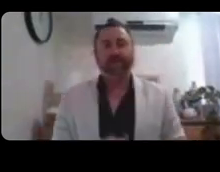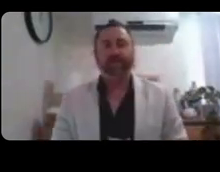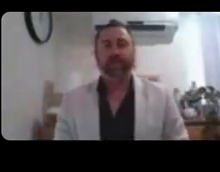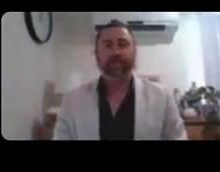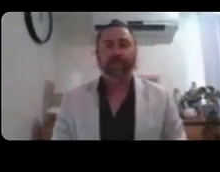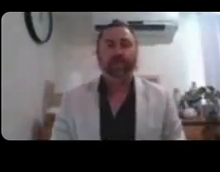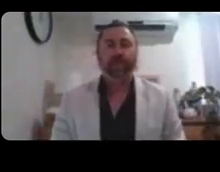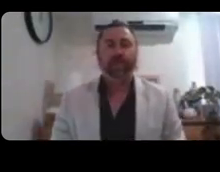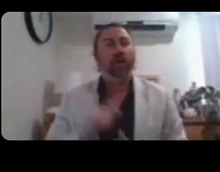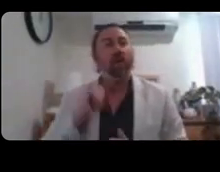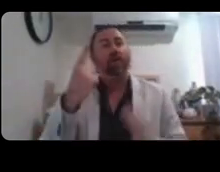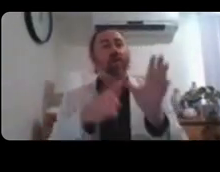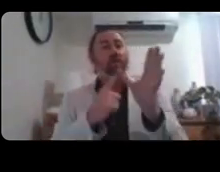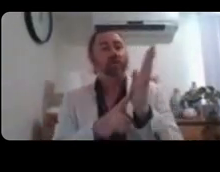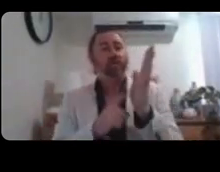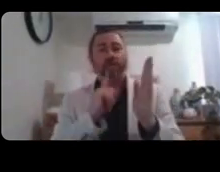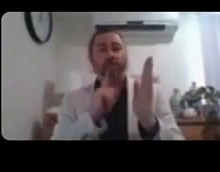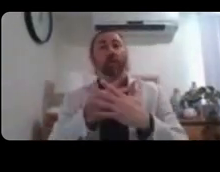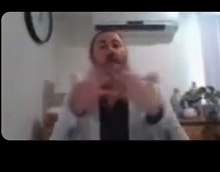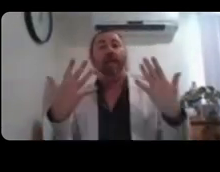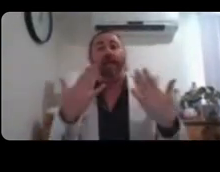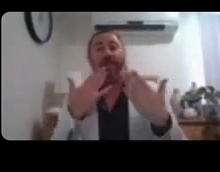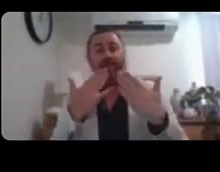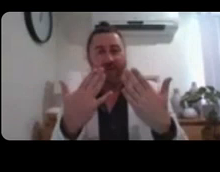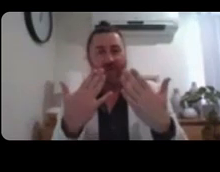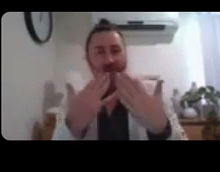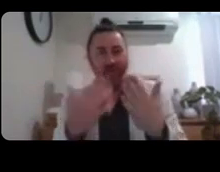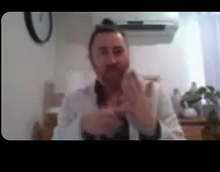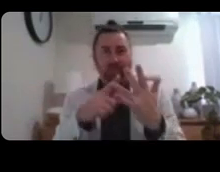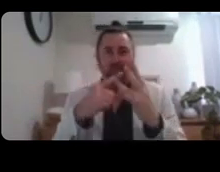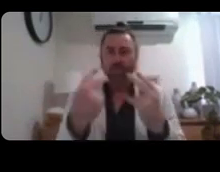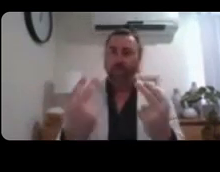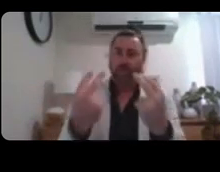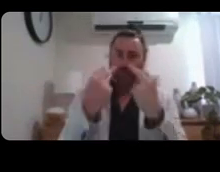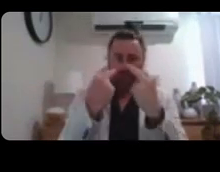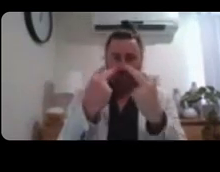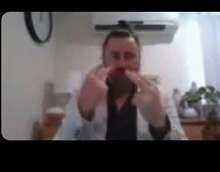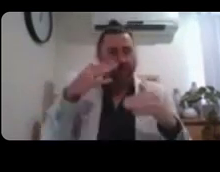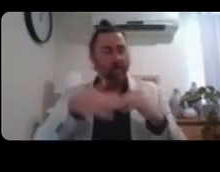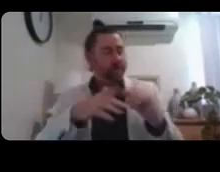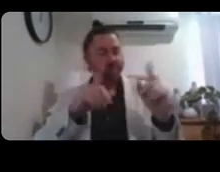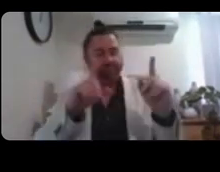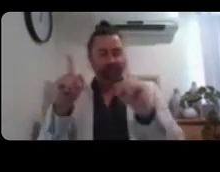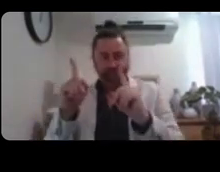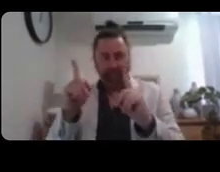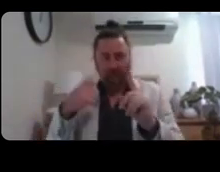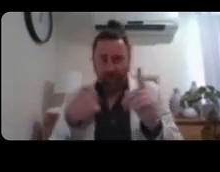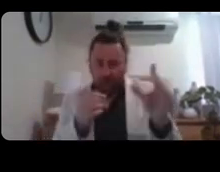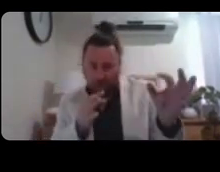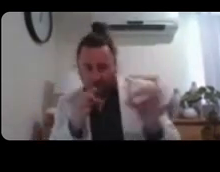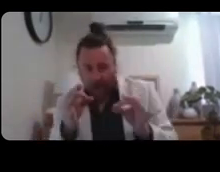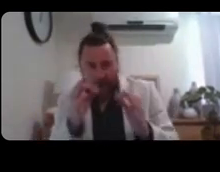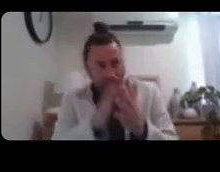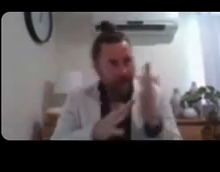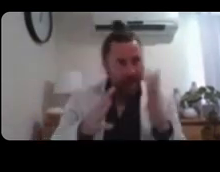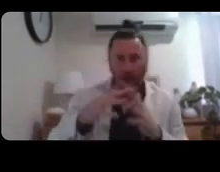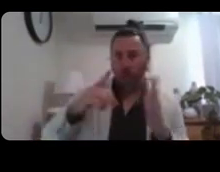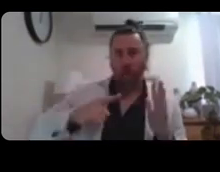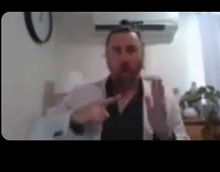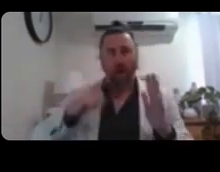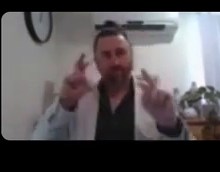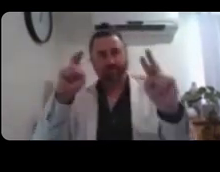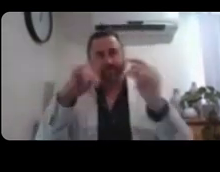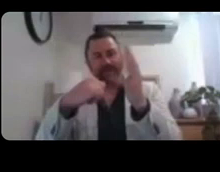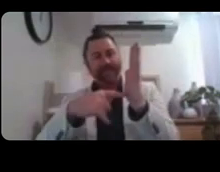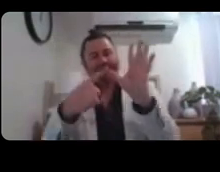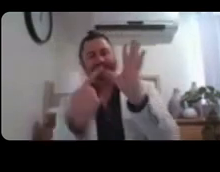by saying a big thank you for taking the time to join us and hear about the purpose, the design and the implementation of Star Ratings for